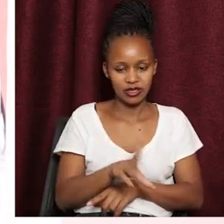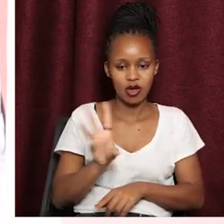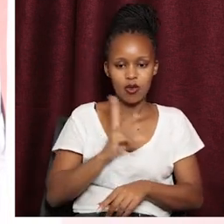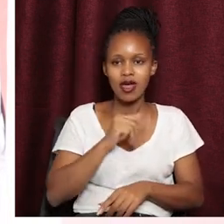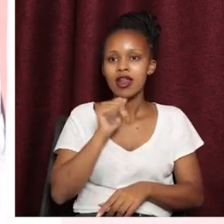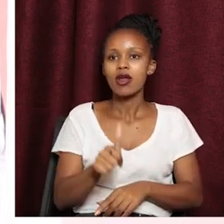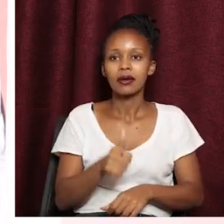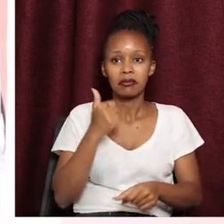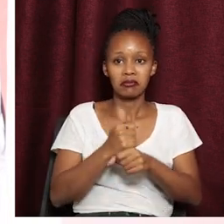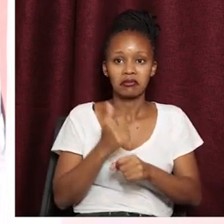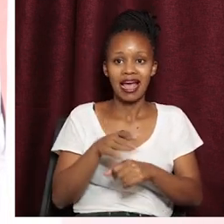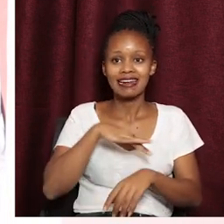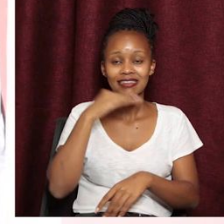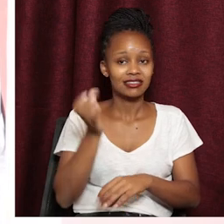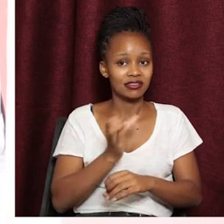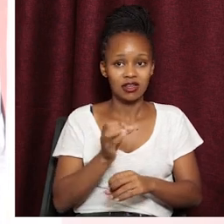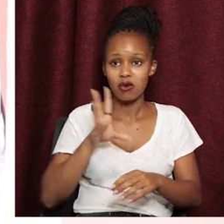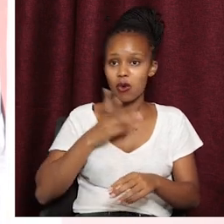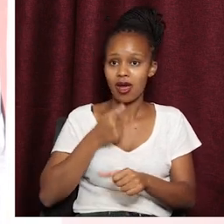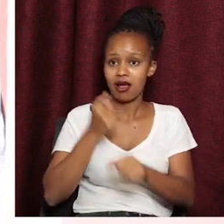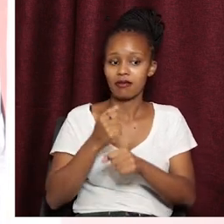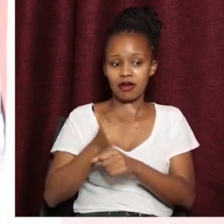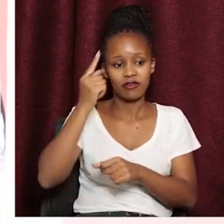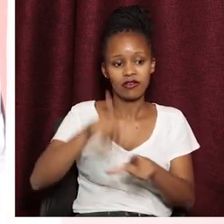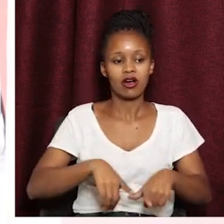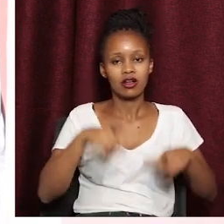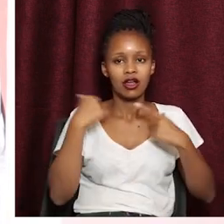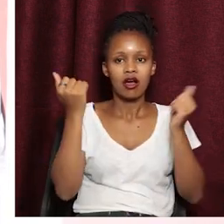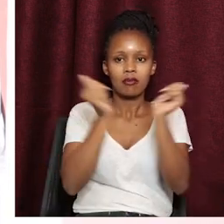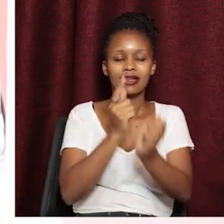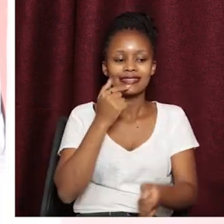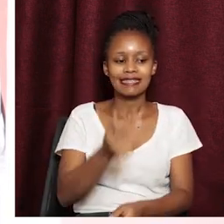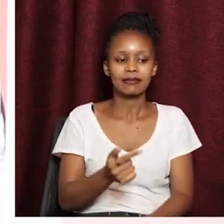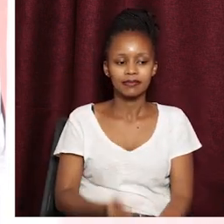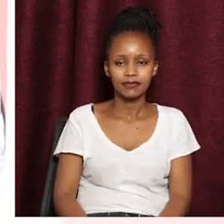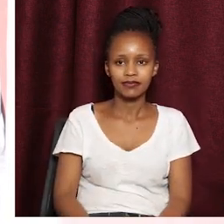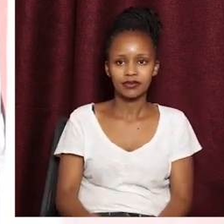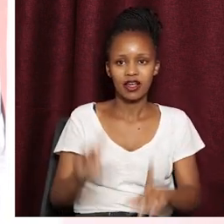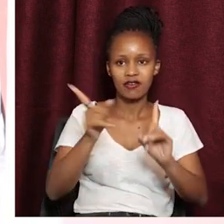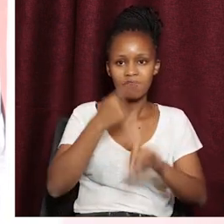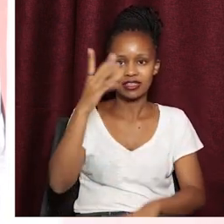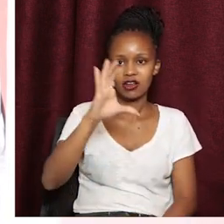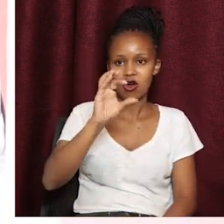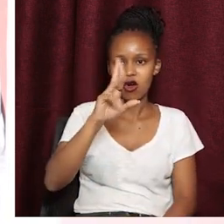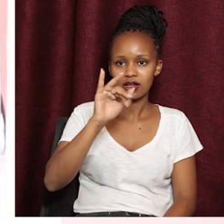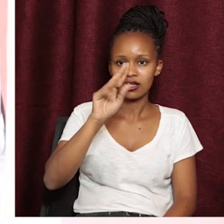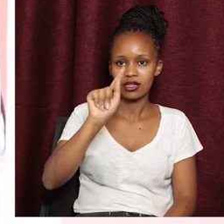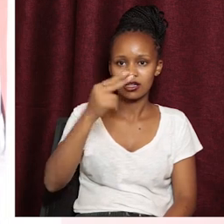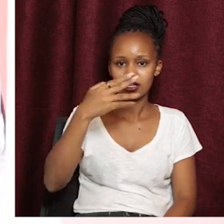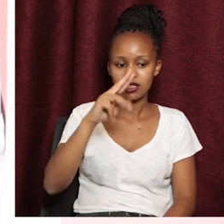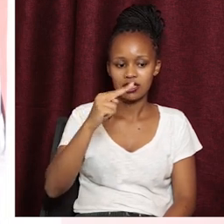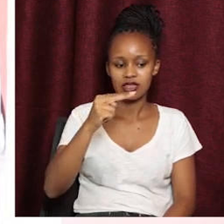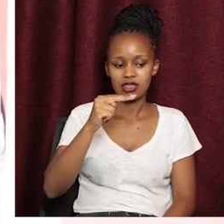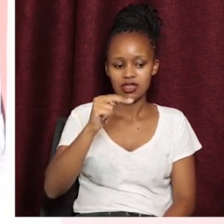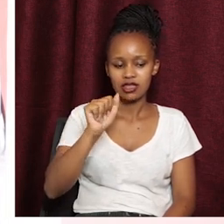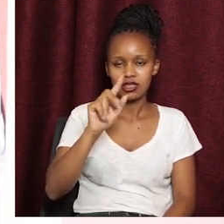we are not meant for death, we are meant for life. St. Paul declared in 1 Corinthians 15:14,